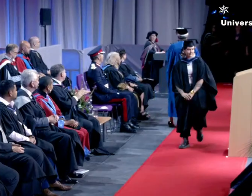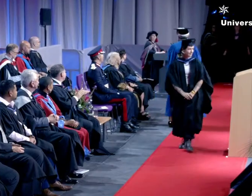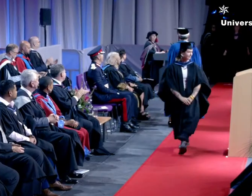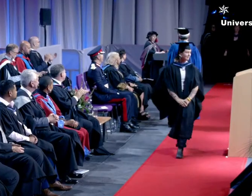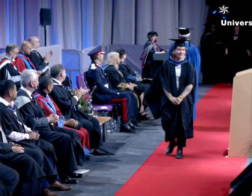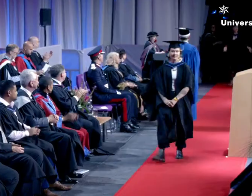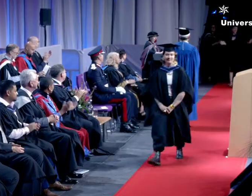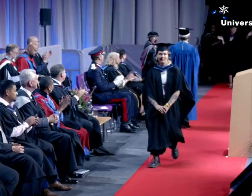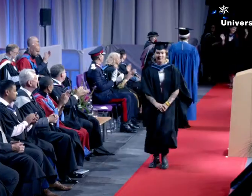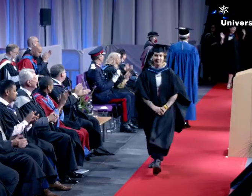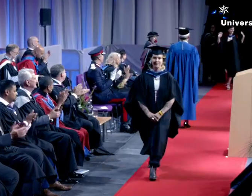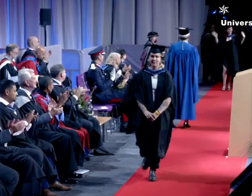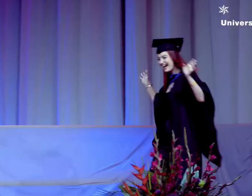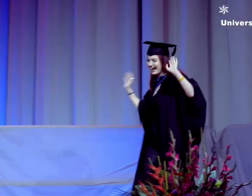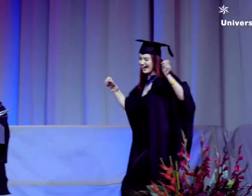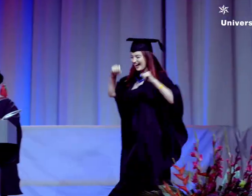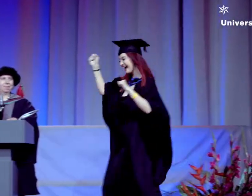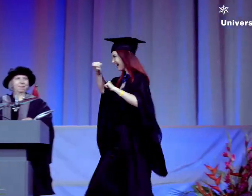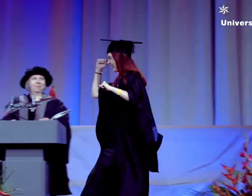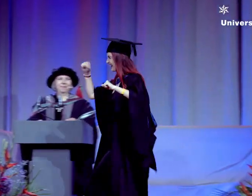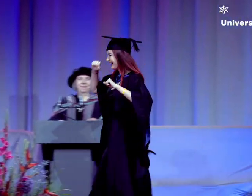Alexandra Hoskins.